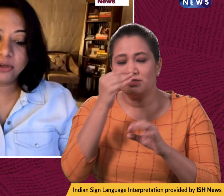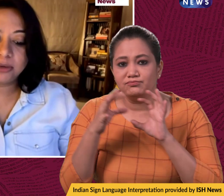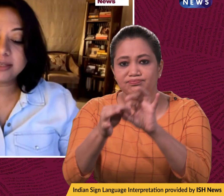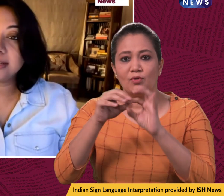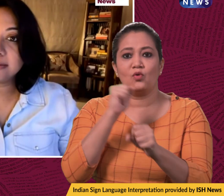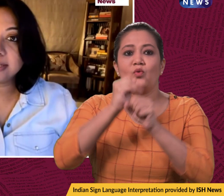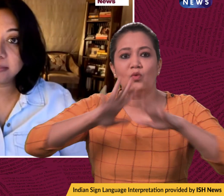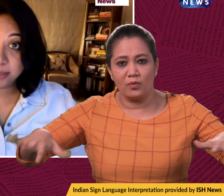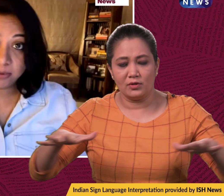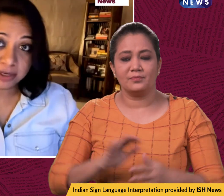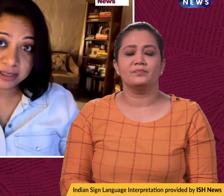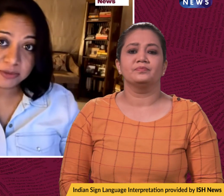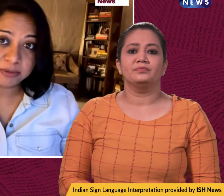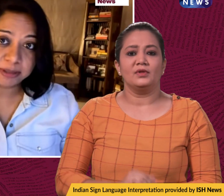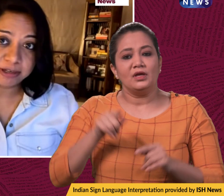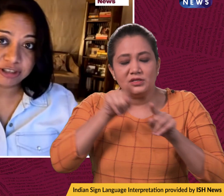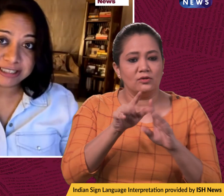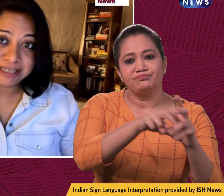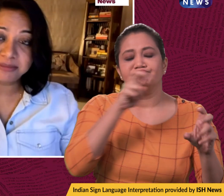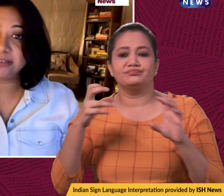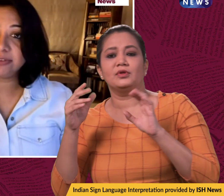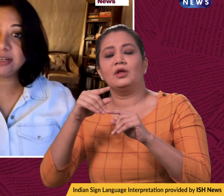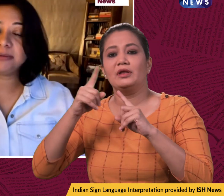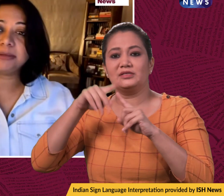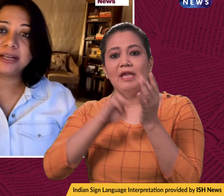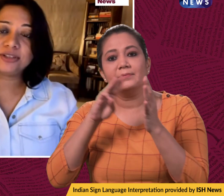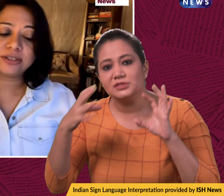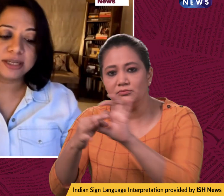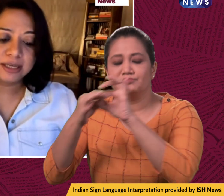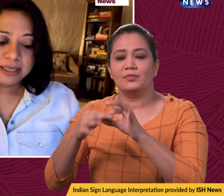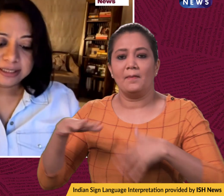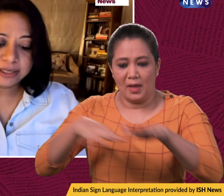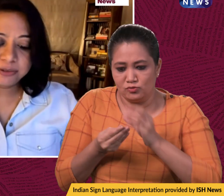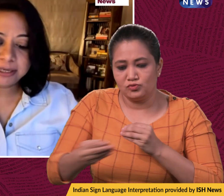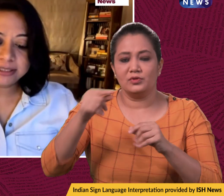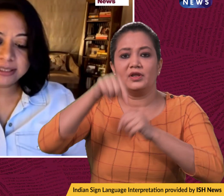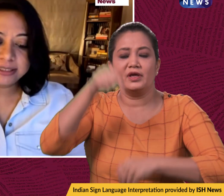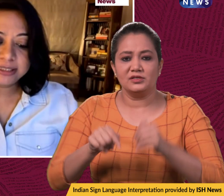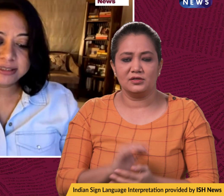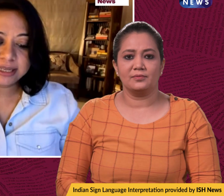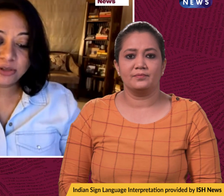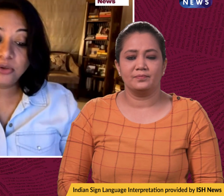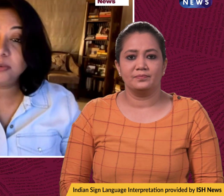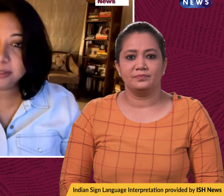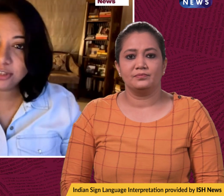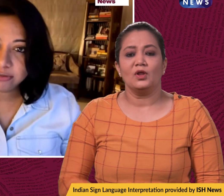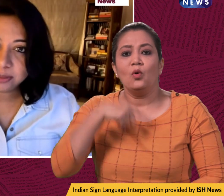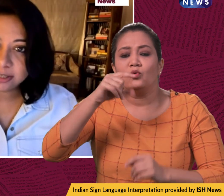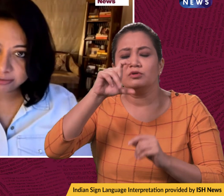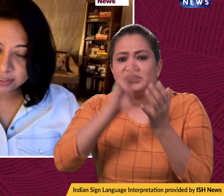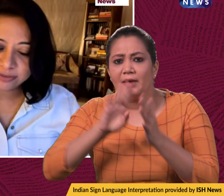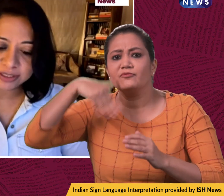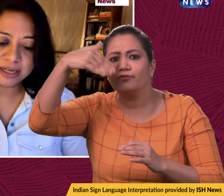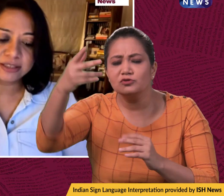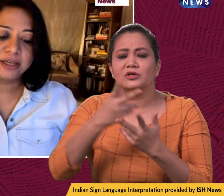in Goa, has announced a pre-pol alliance with Mamata Banerjee's TMC for the upcoming elections. The head of the party has said details like who will be the chief